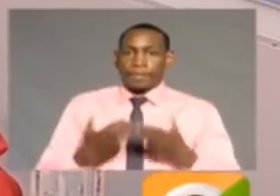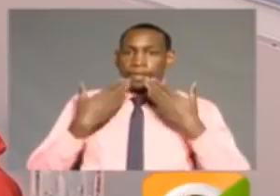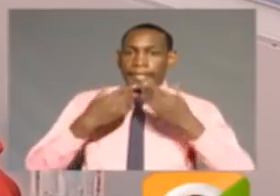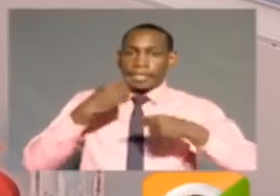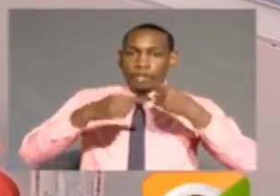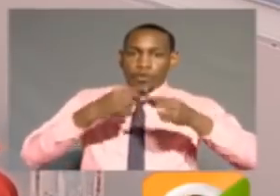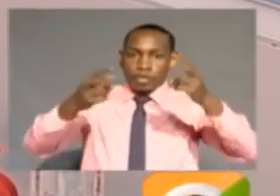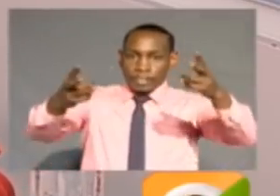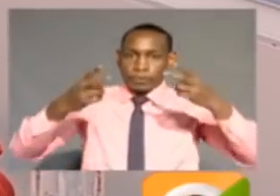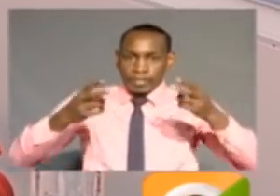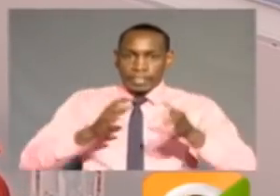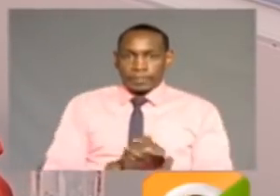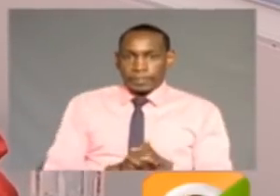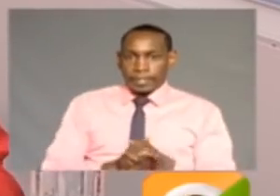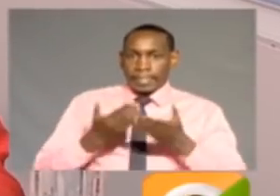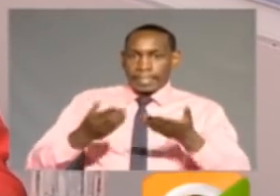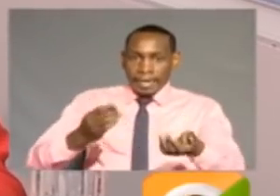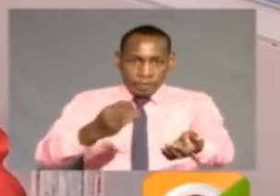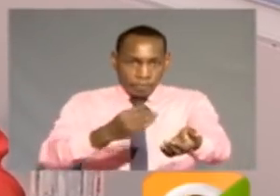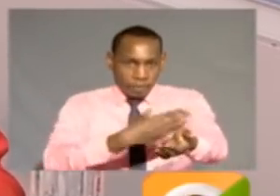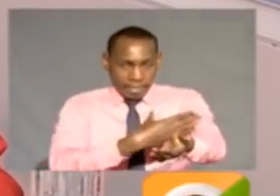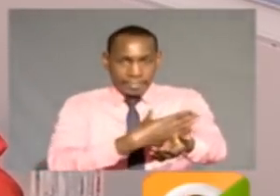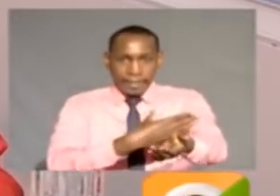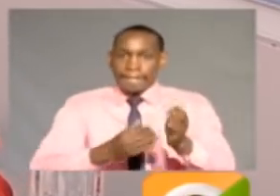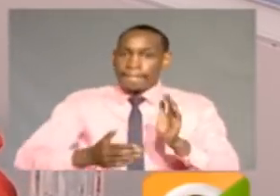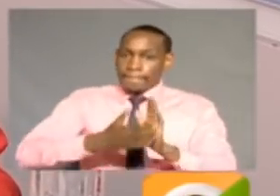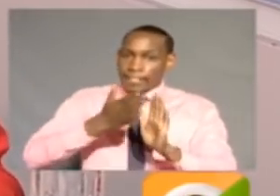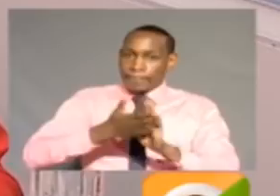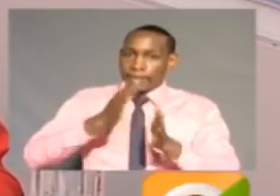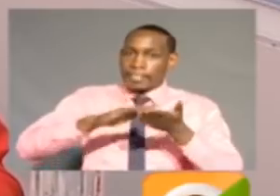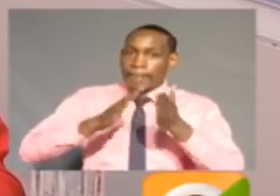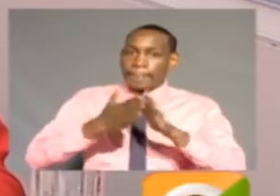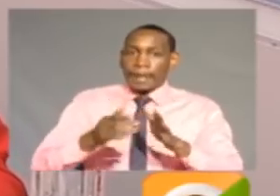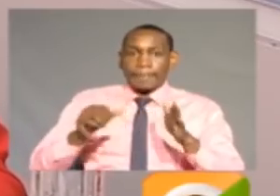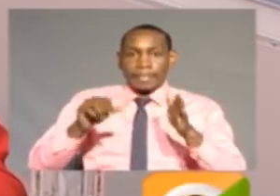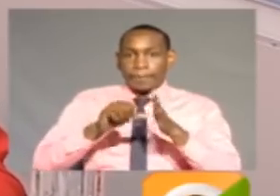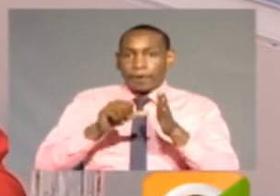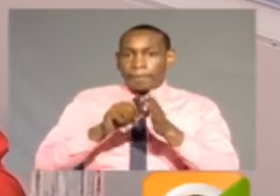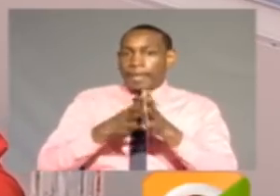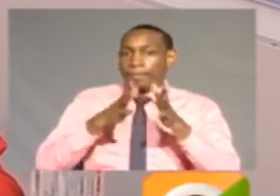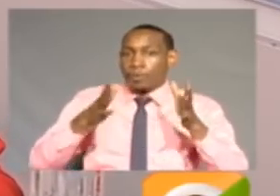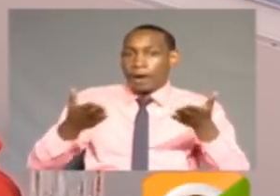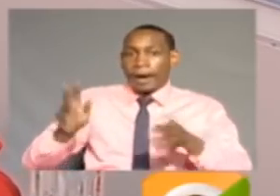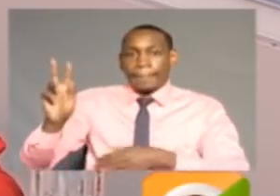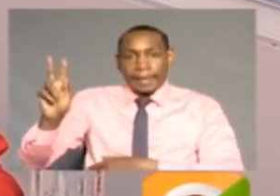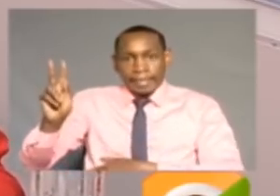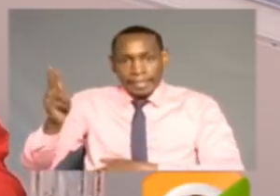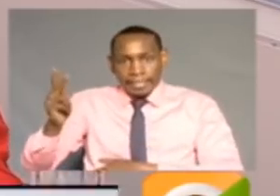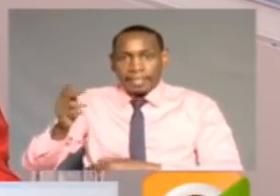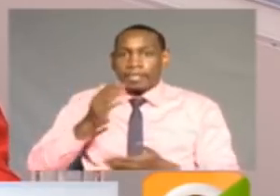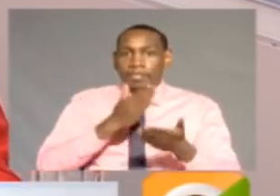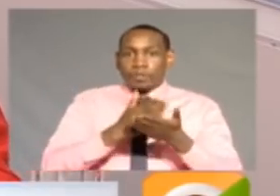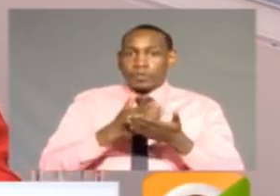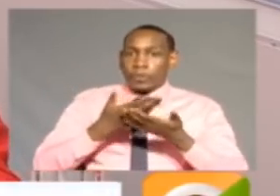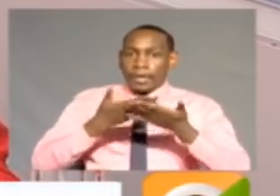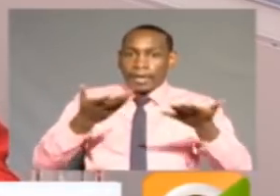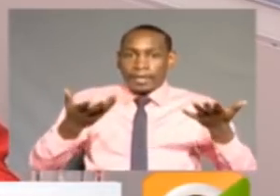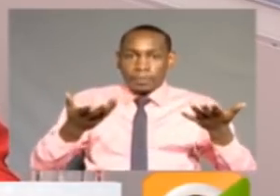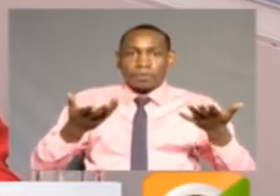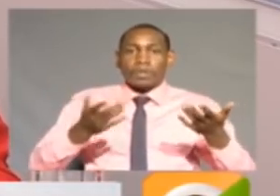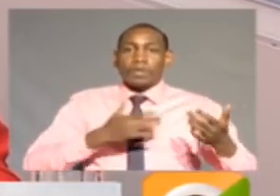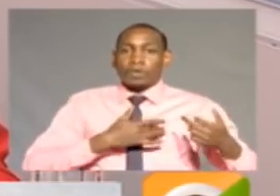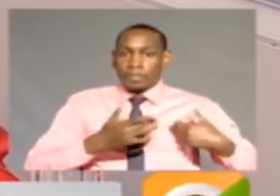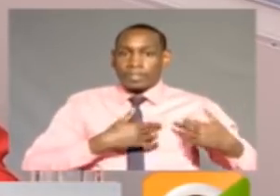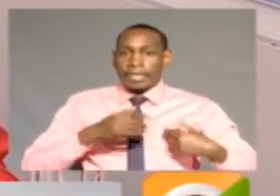Thank you for staying with us. Now, cancer is rapidly becoming a major epidemic in Kenya and indeed a cause for